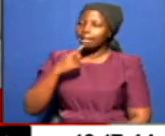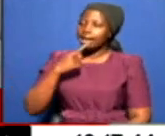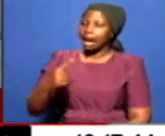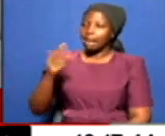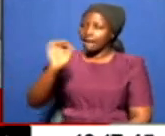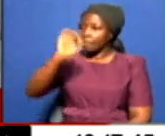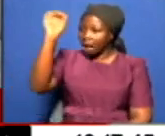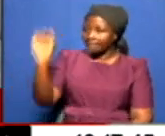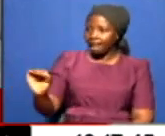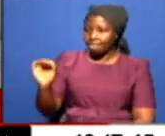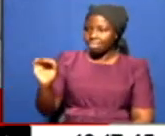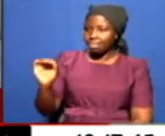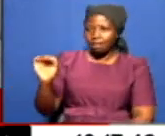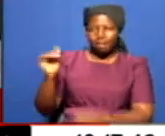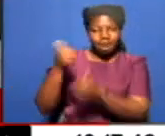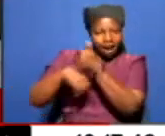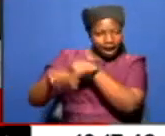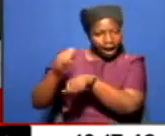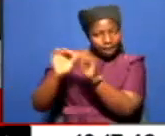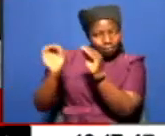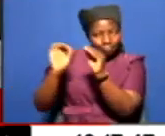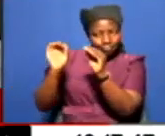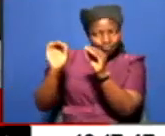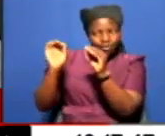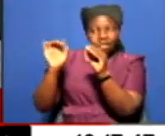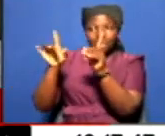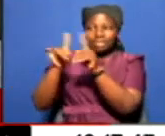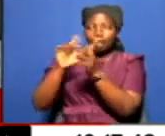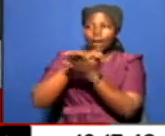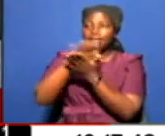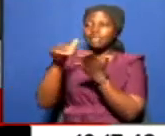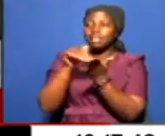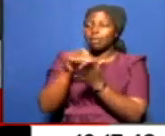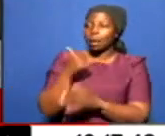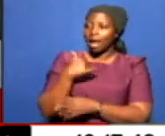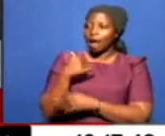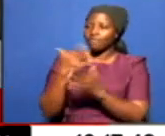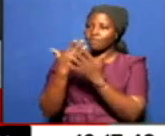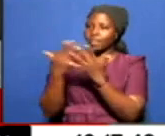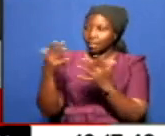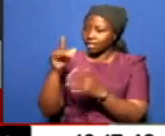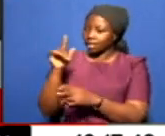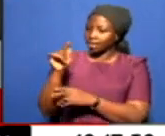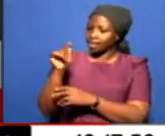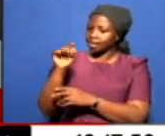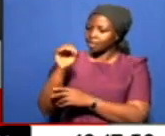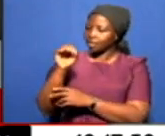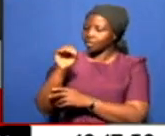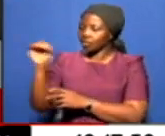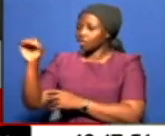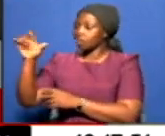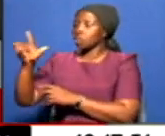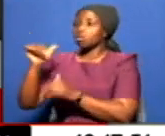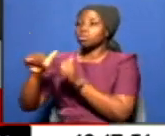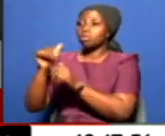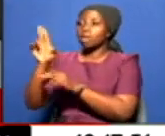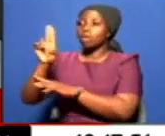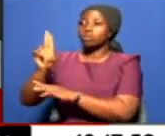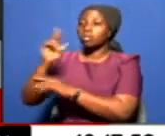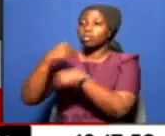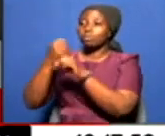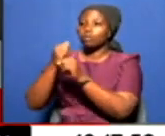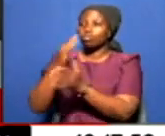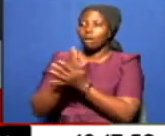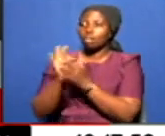response. Mm-hmm. As a center, we have tools that we are using to to ensure that the coordinated effort